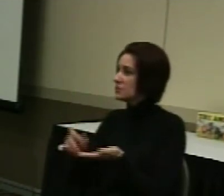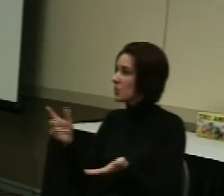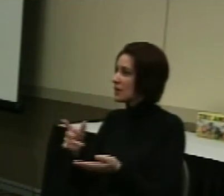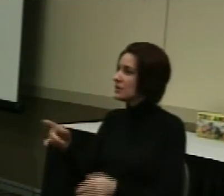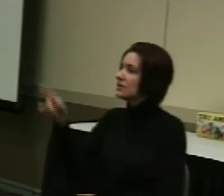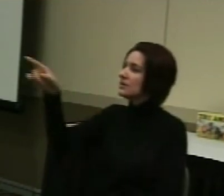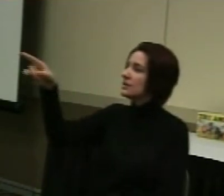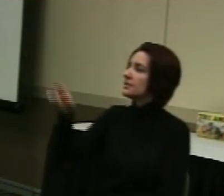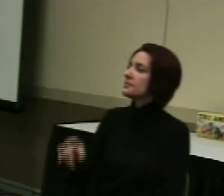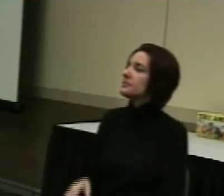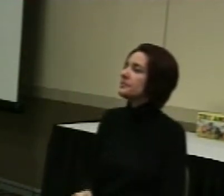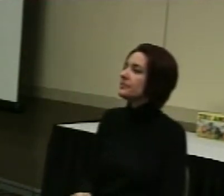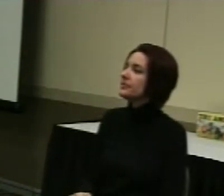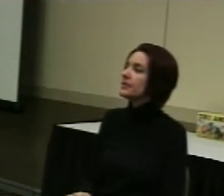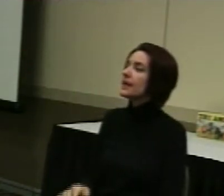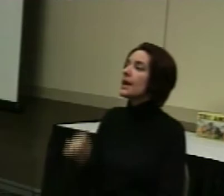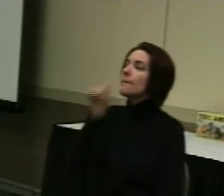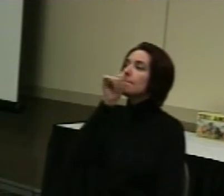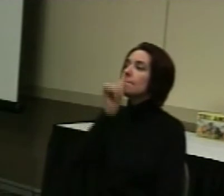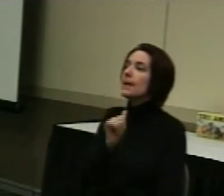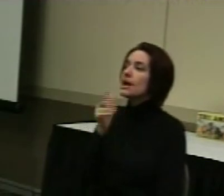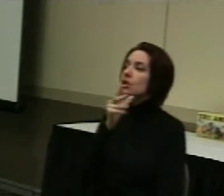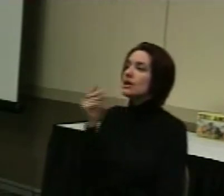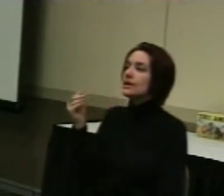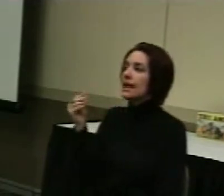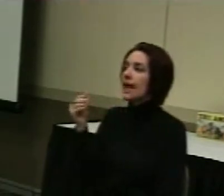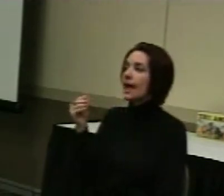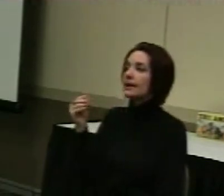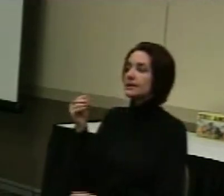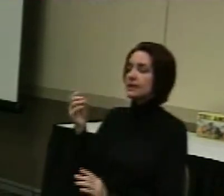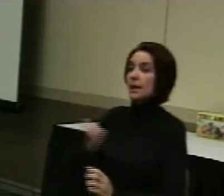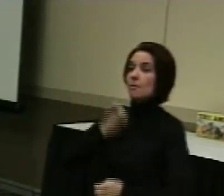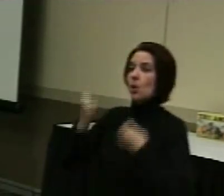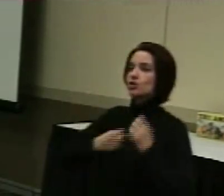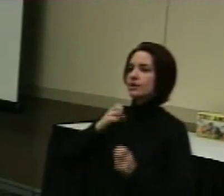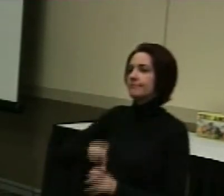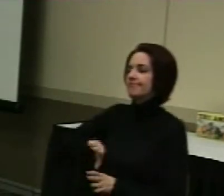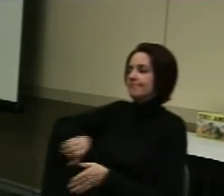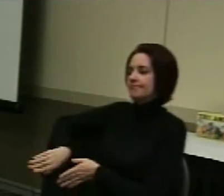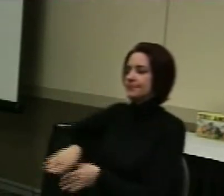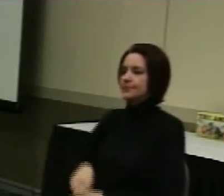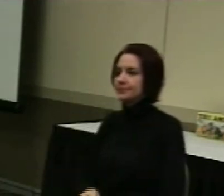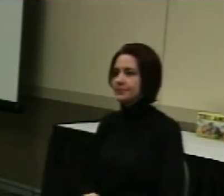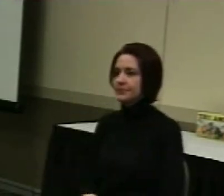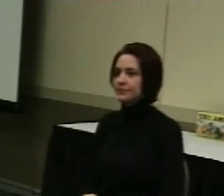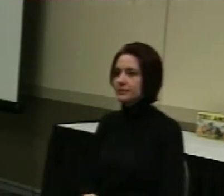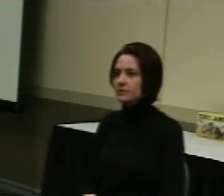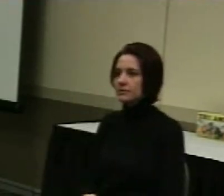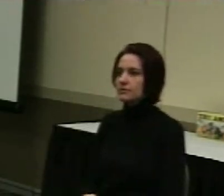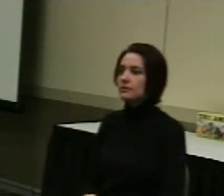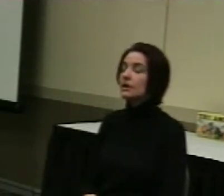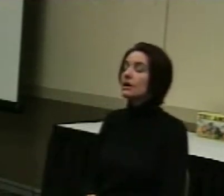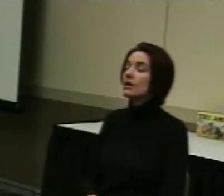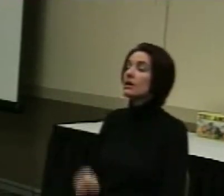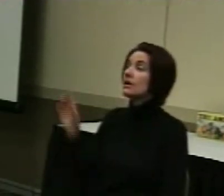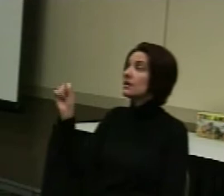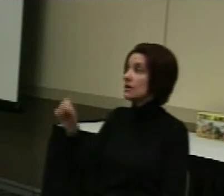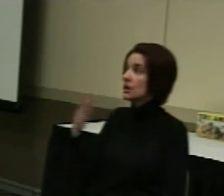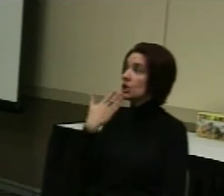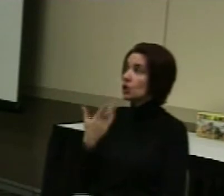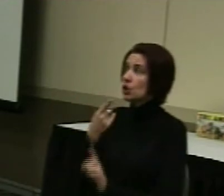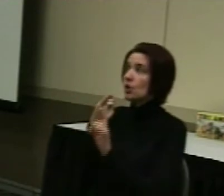Yes? Patience and taking away emotion. Very good point. Because if